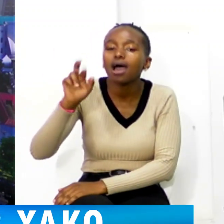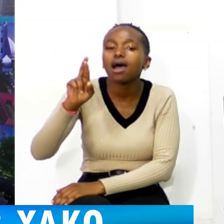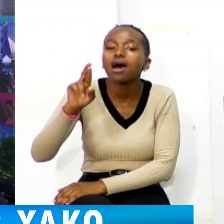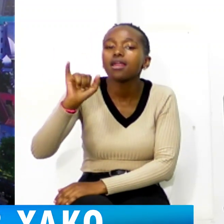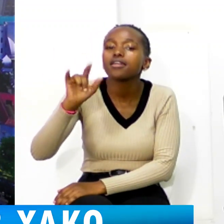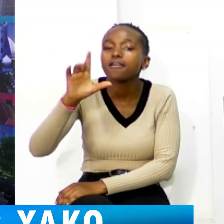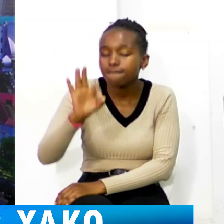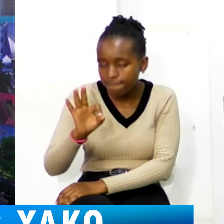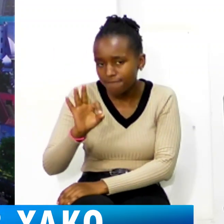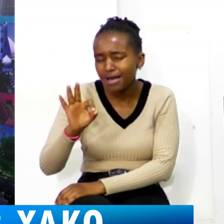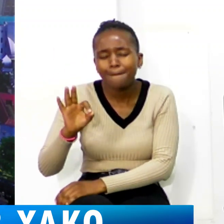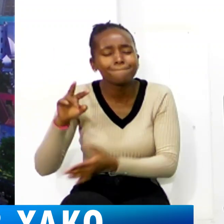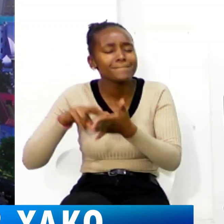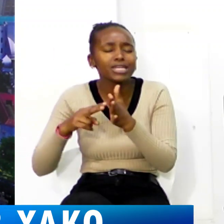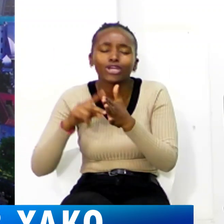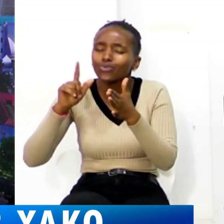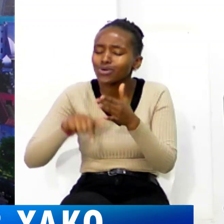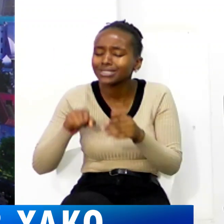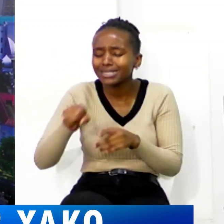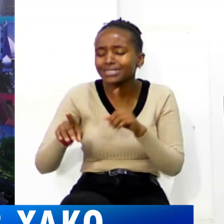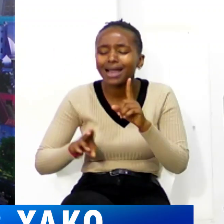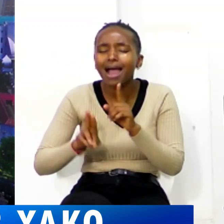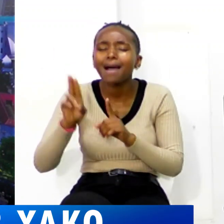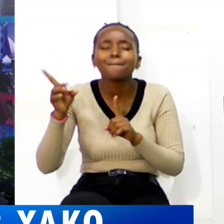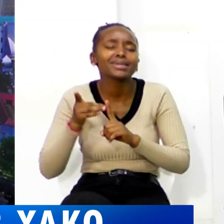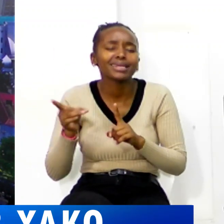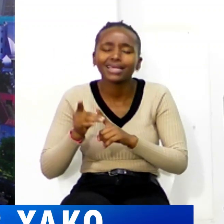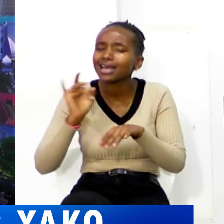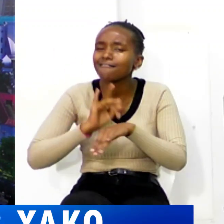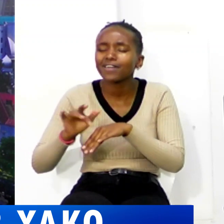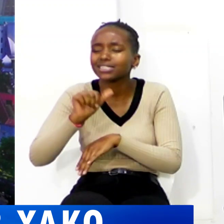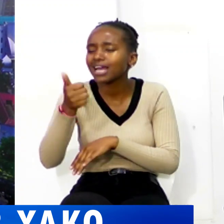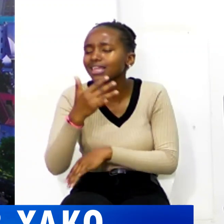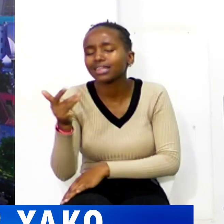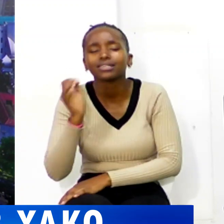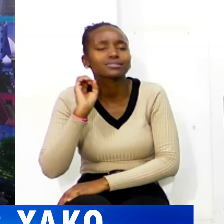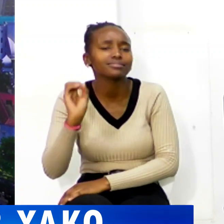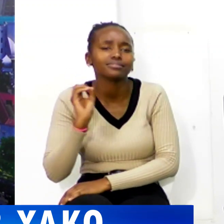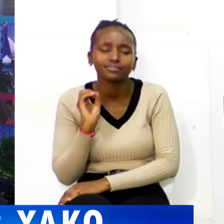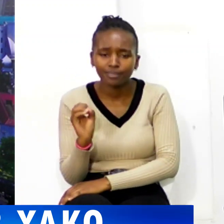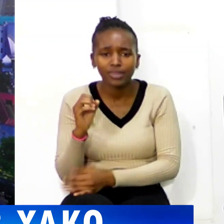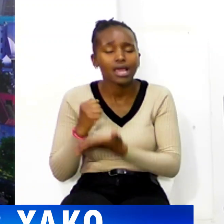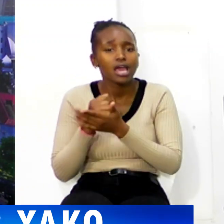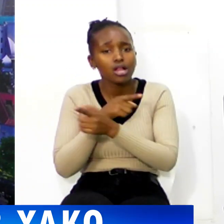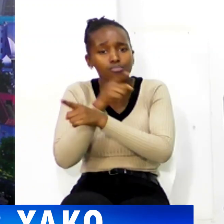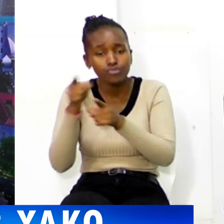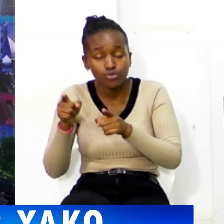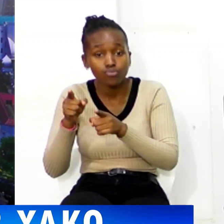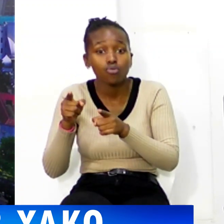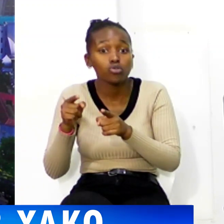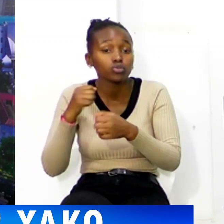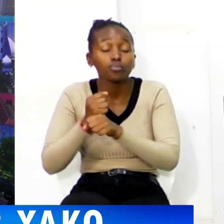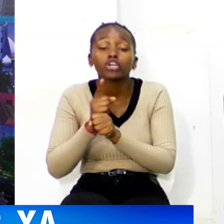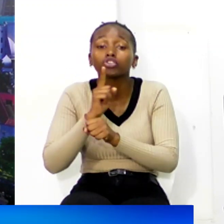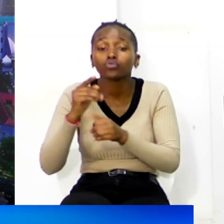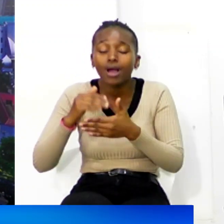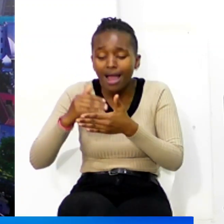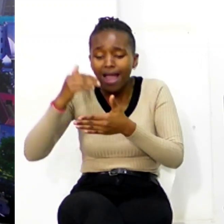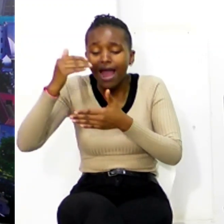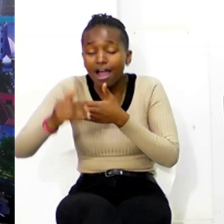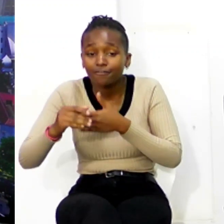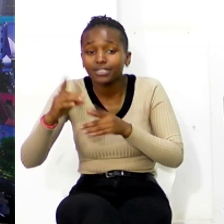to enable you be able to load your token after 31st of August. Yeah.